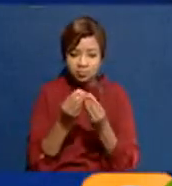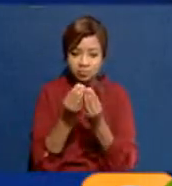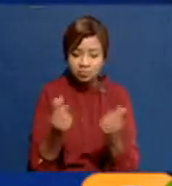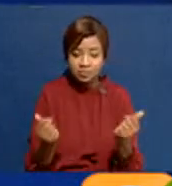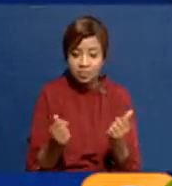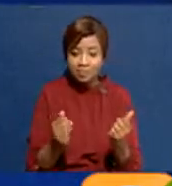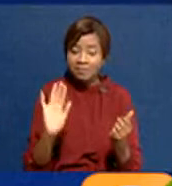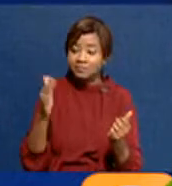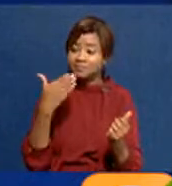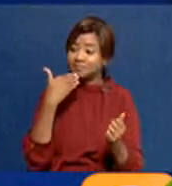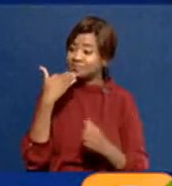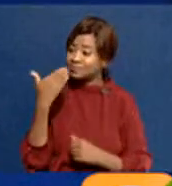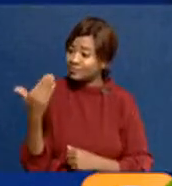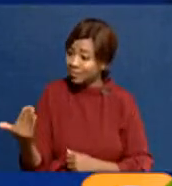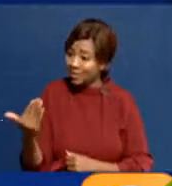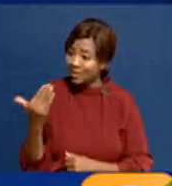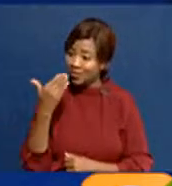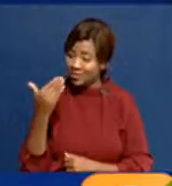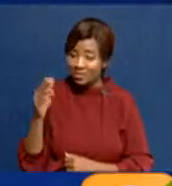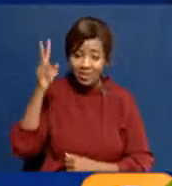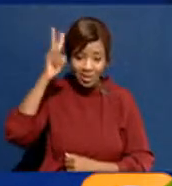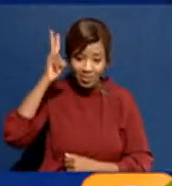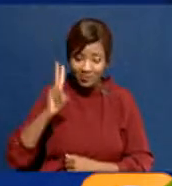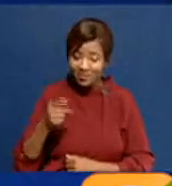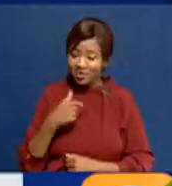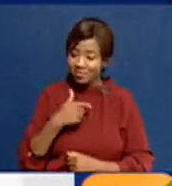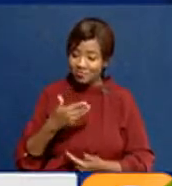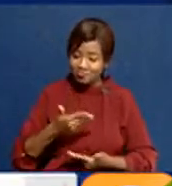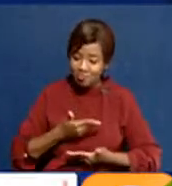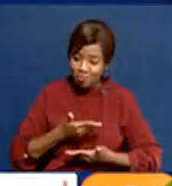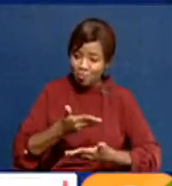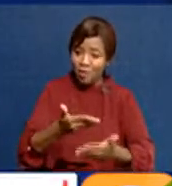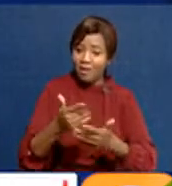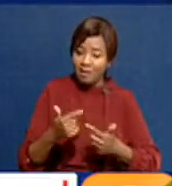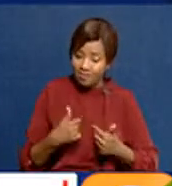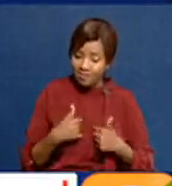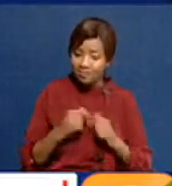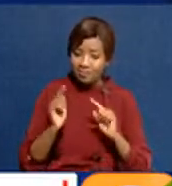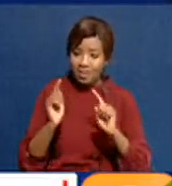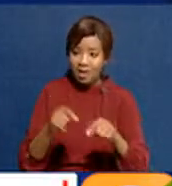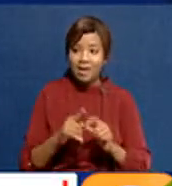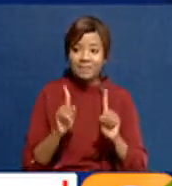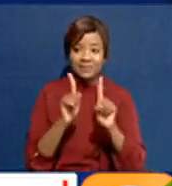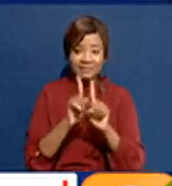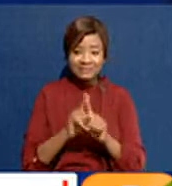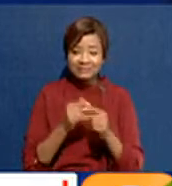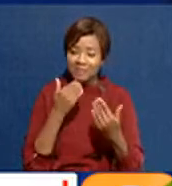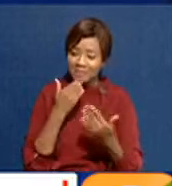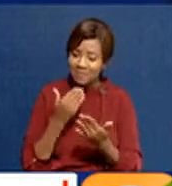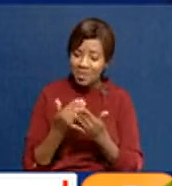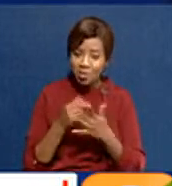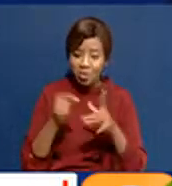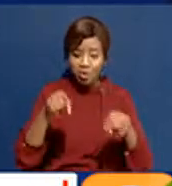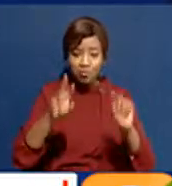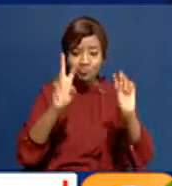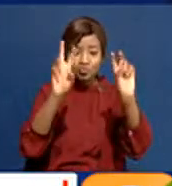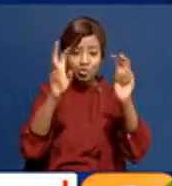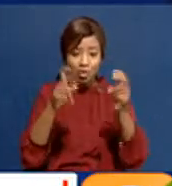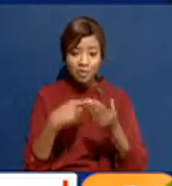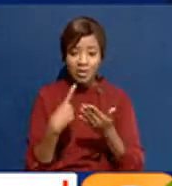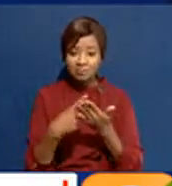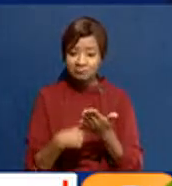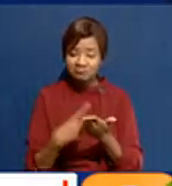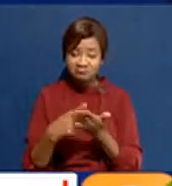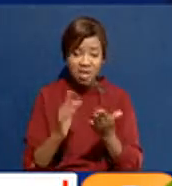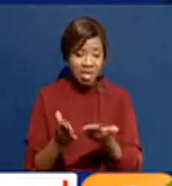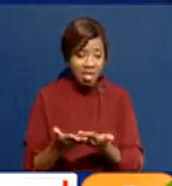you very much for inviting me to the studio. And thank you for bringing this discussion up so that we may